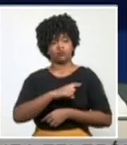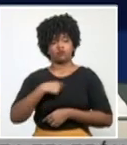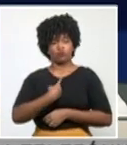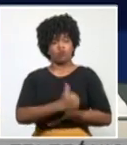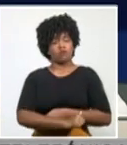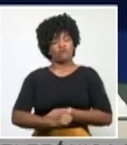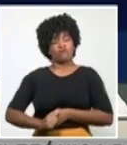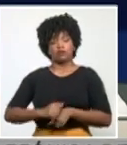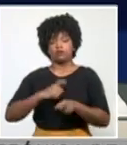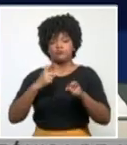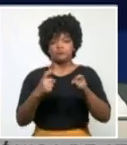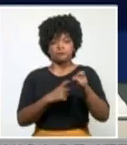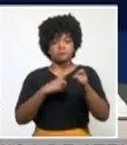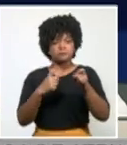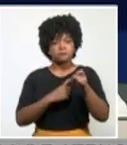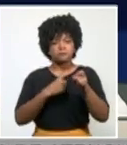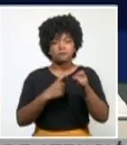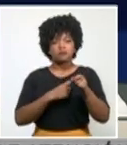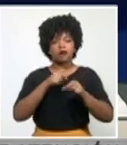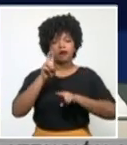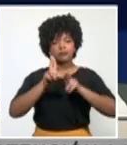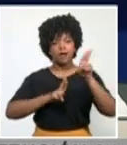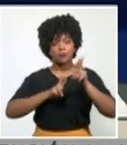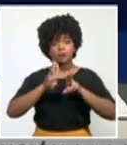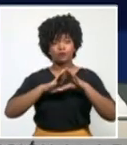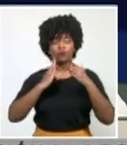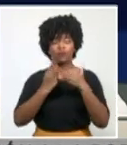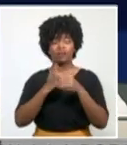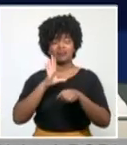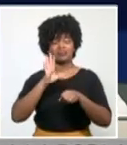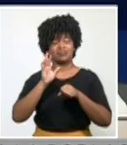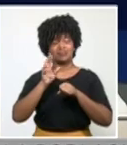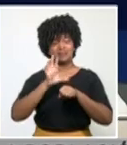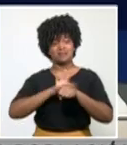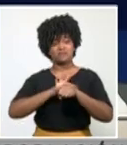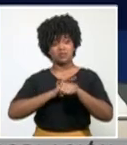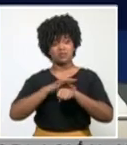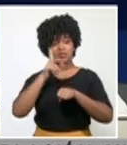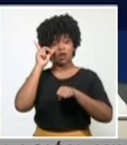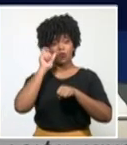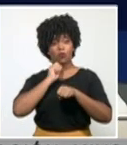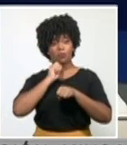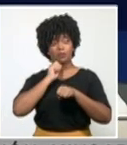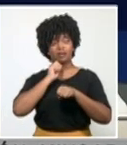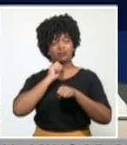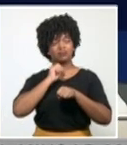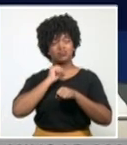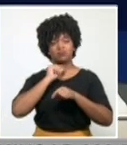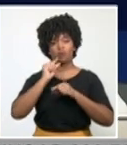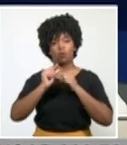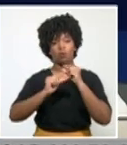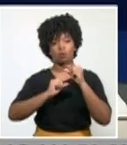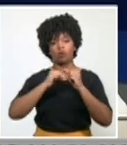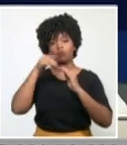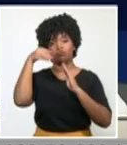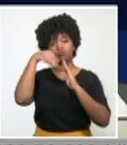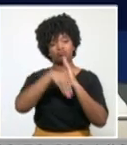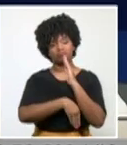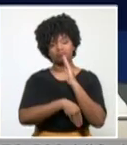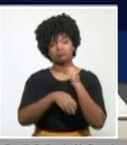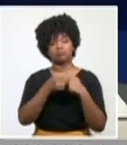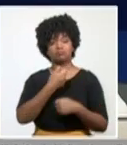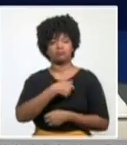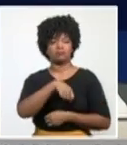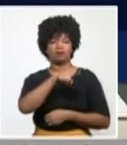Y acorde con todas las patologías asociadas y la evolución de la enfermedad, Después, en la tarde de ayer,